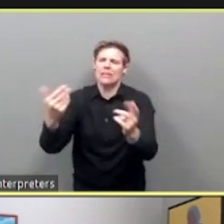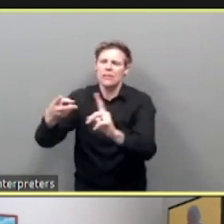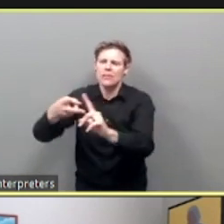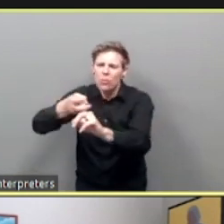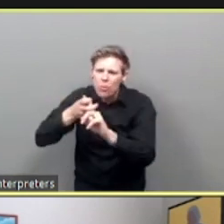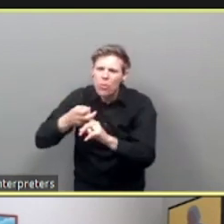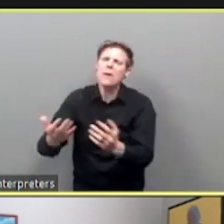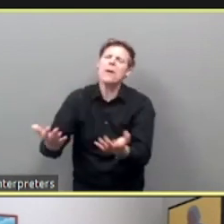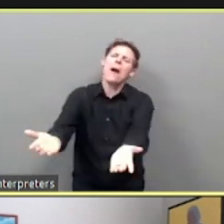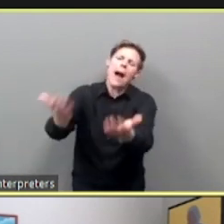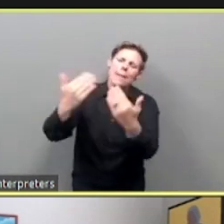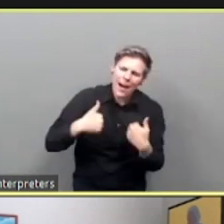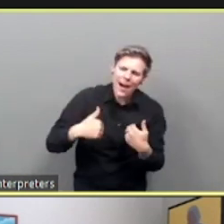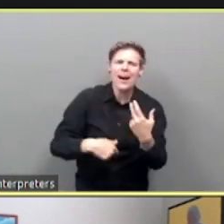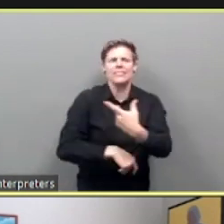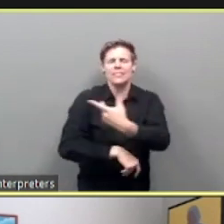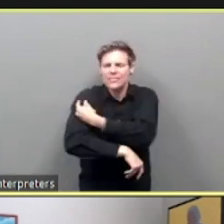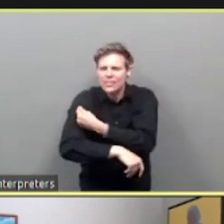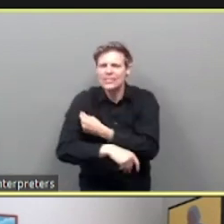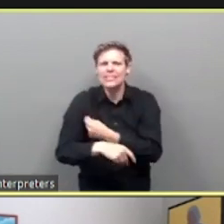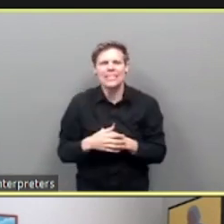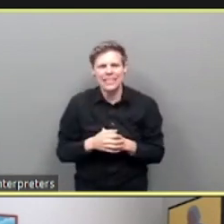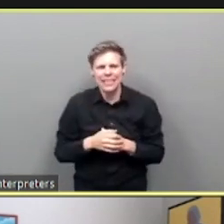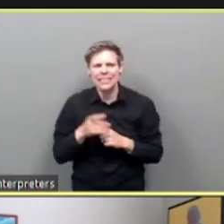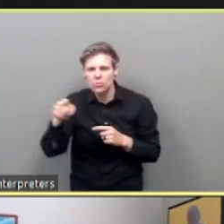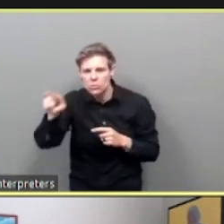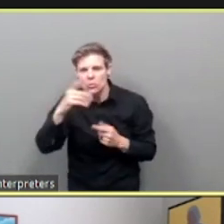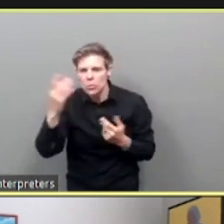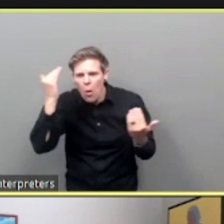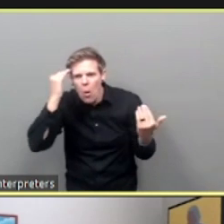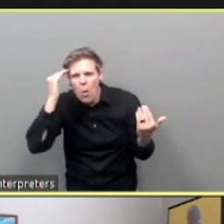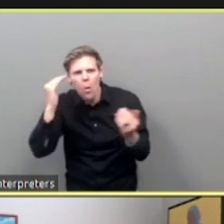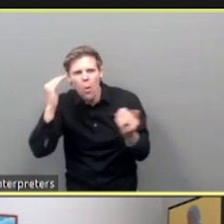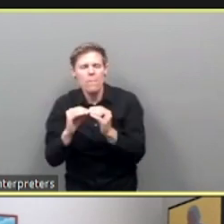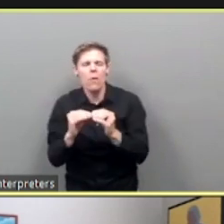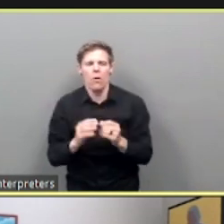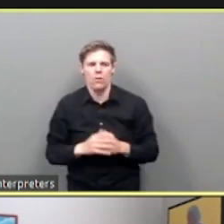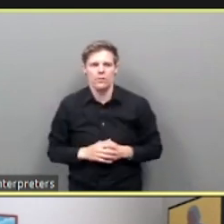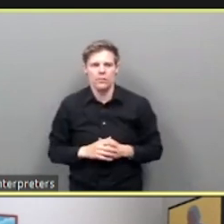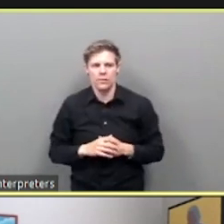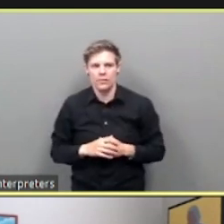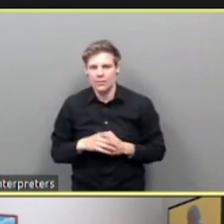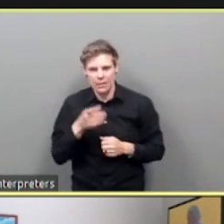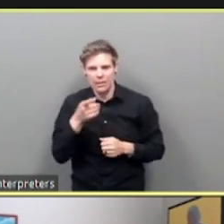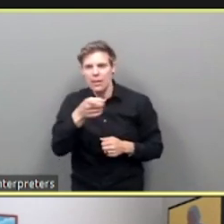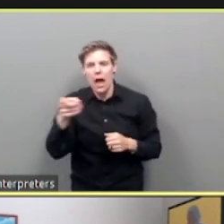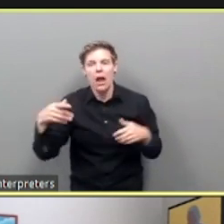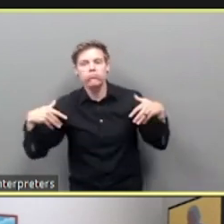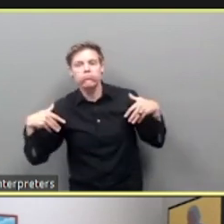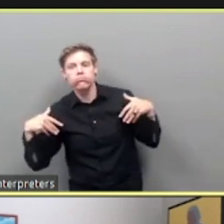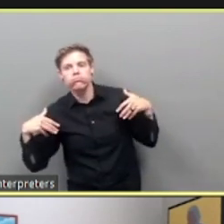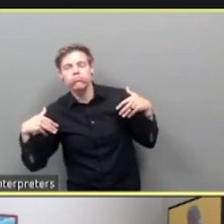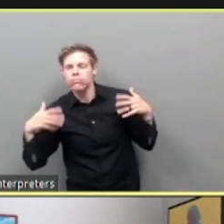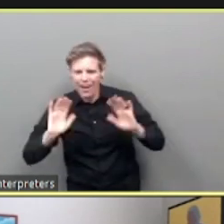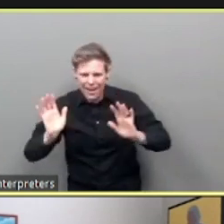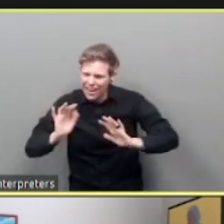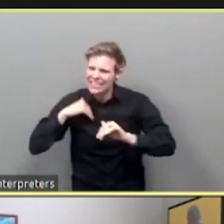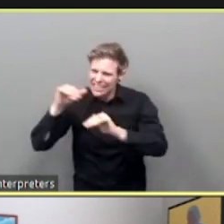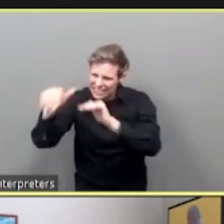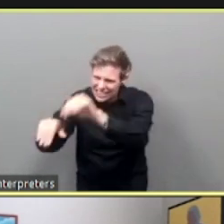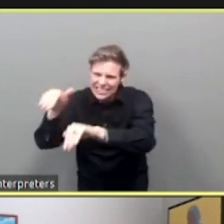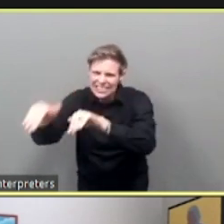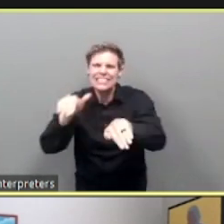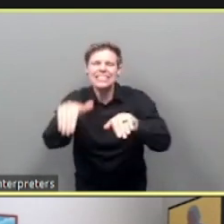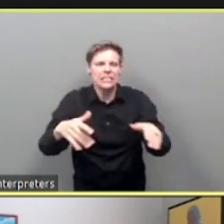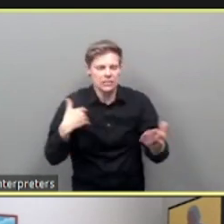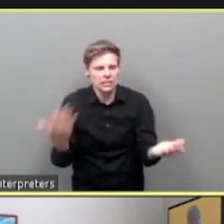familiar to those populations that most need the vaccines. And well, we don't all live in Santa Fe,